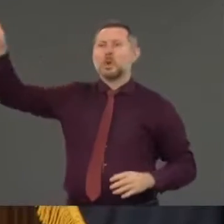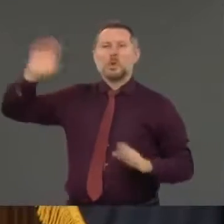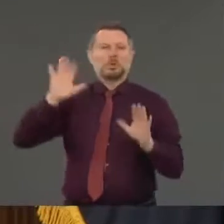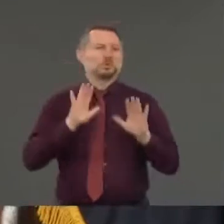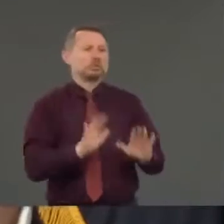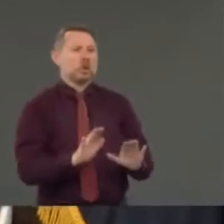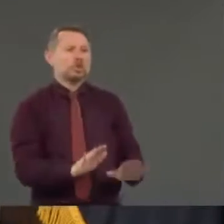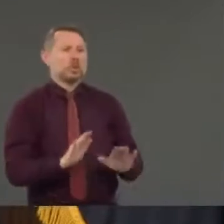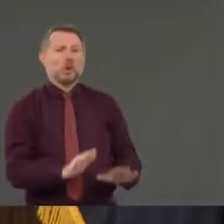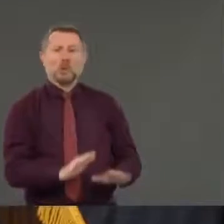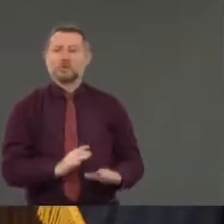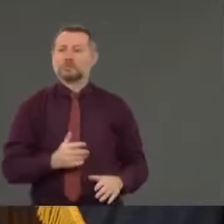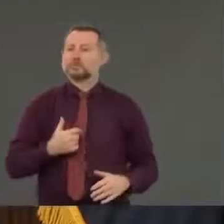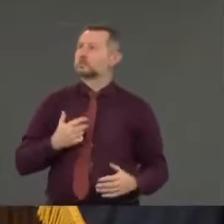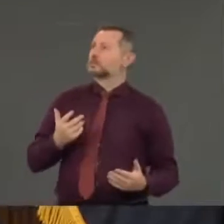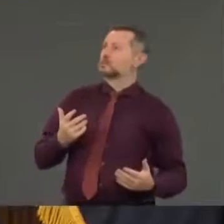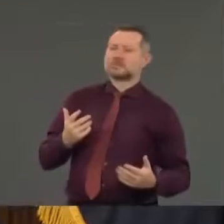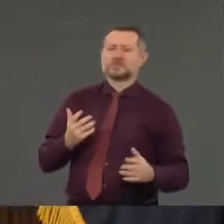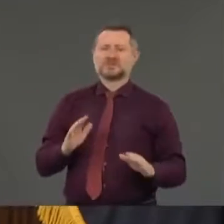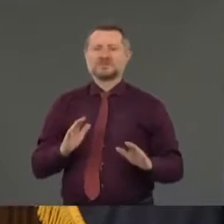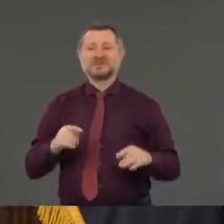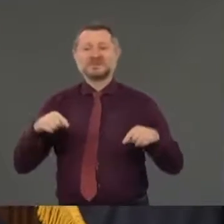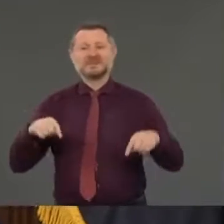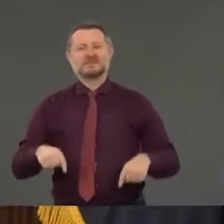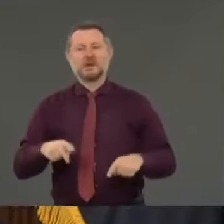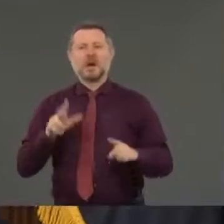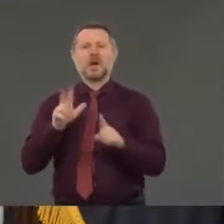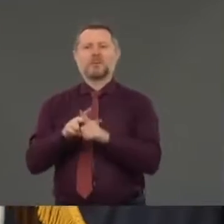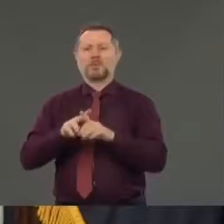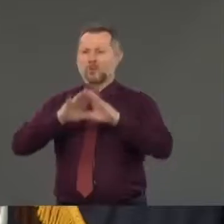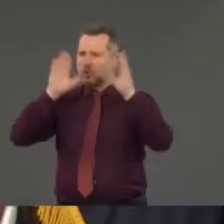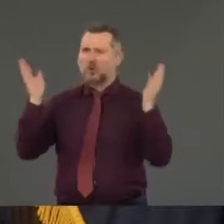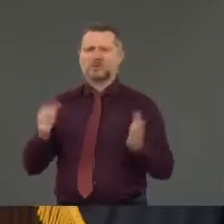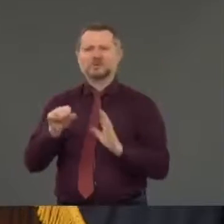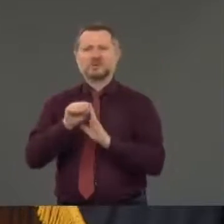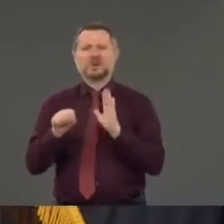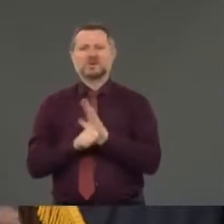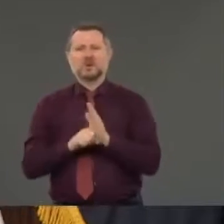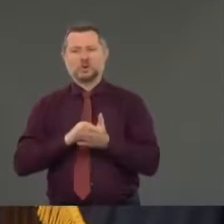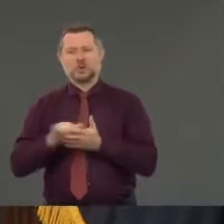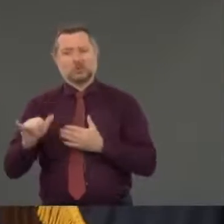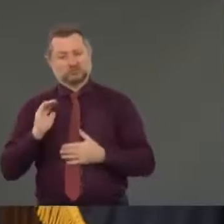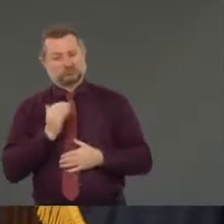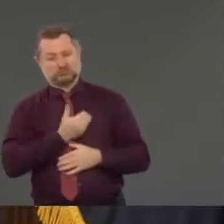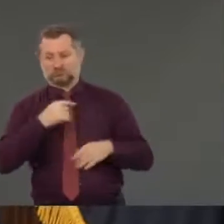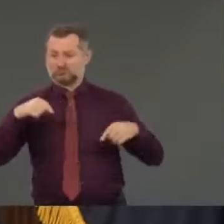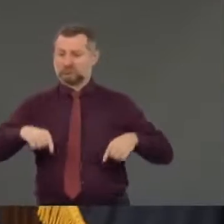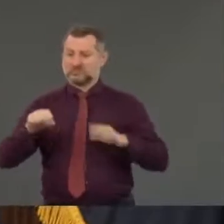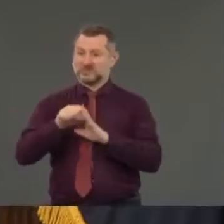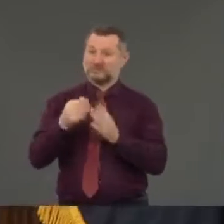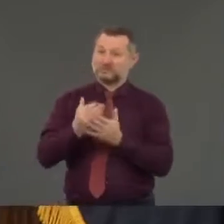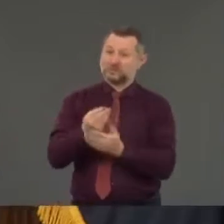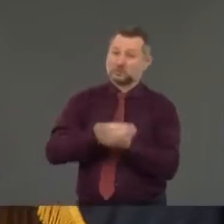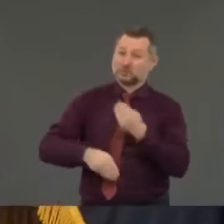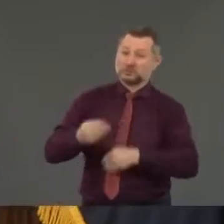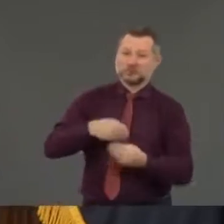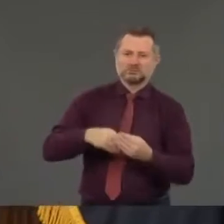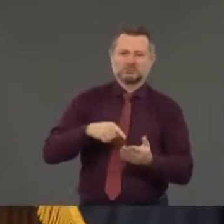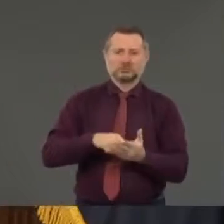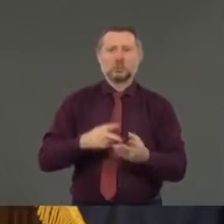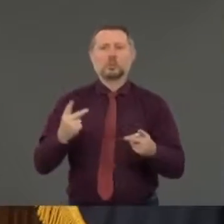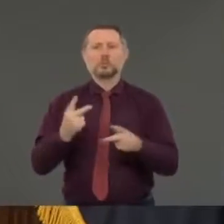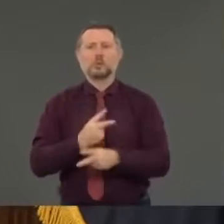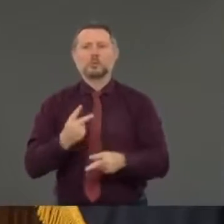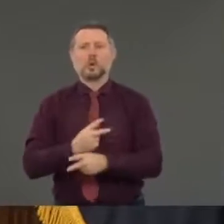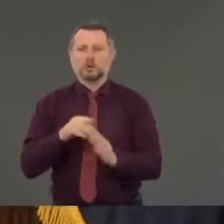because we have this as a statewide consequence. Our budget gets worse every day that we don't open. So